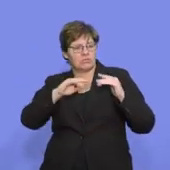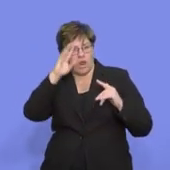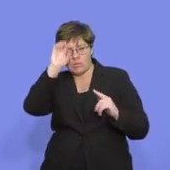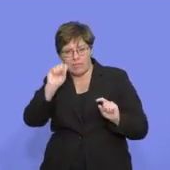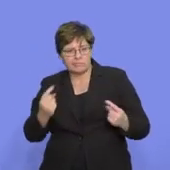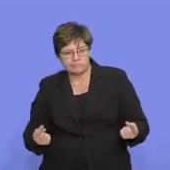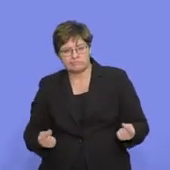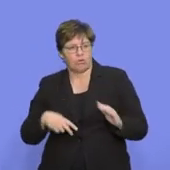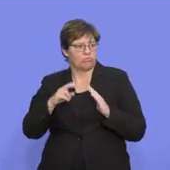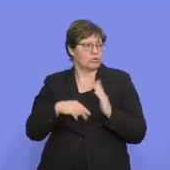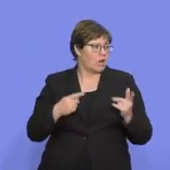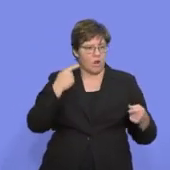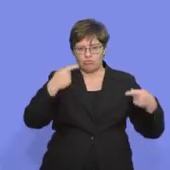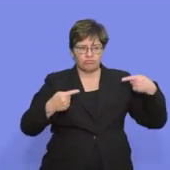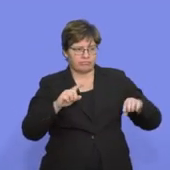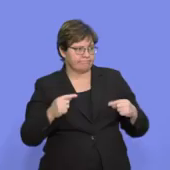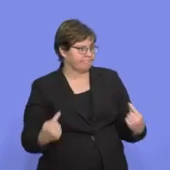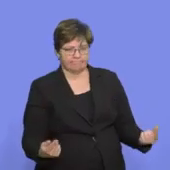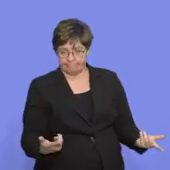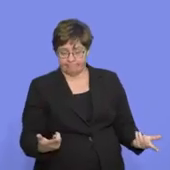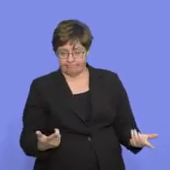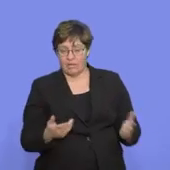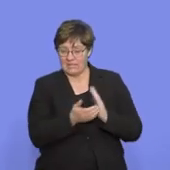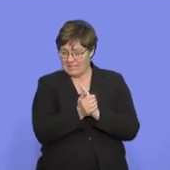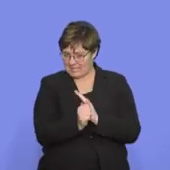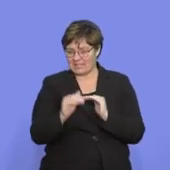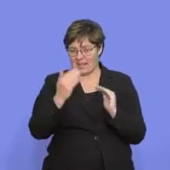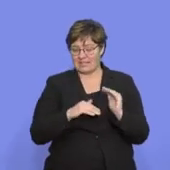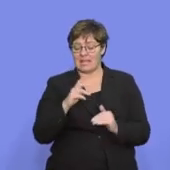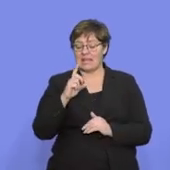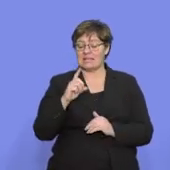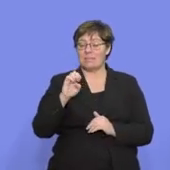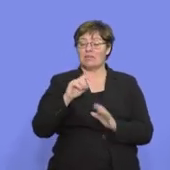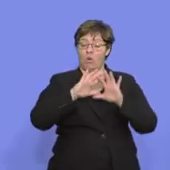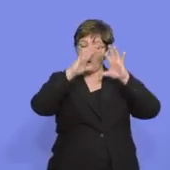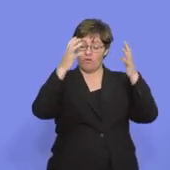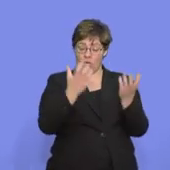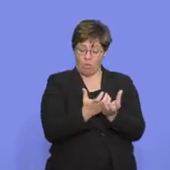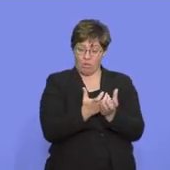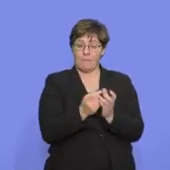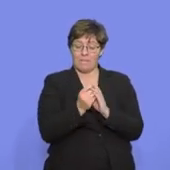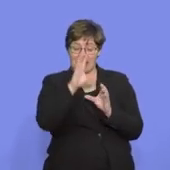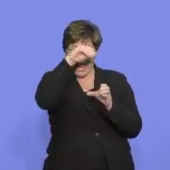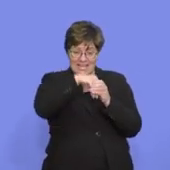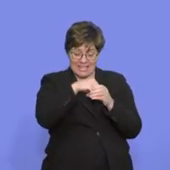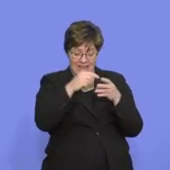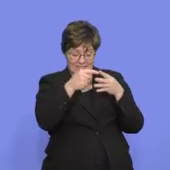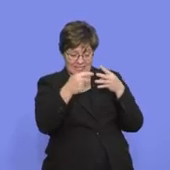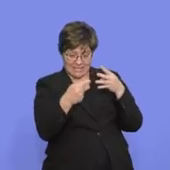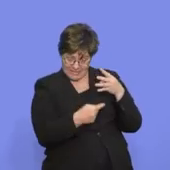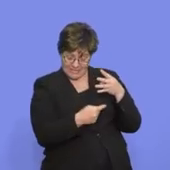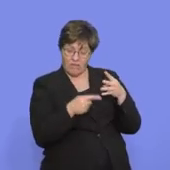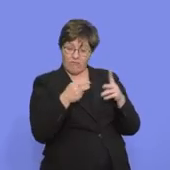thinking skills. So dementia is the overall condition, but Alzheimer's is one of the illnesses